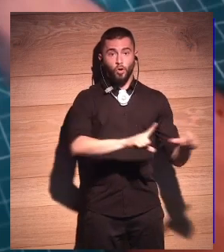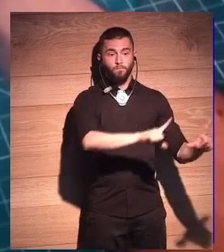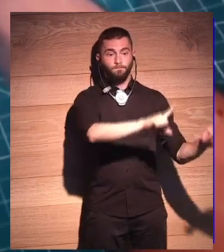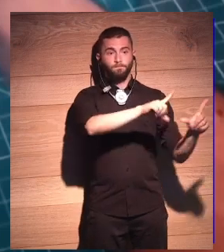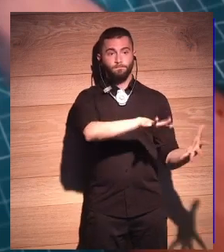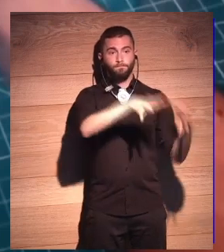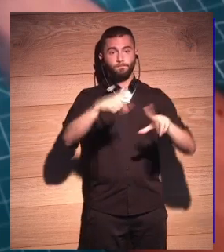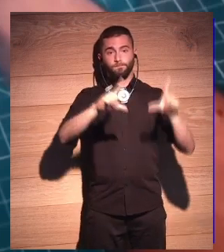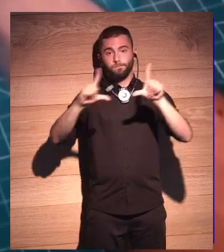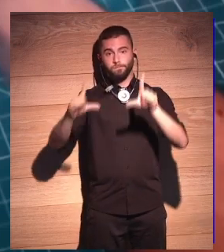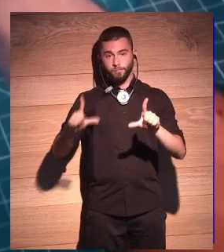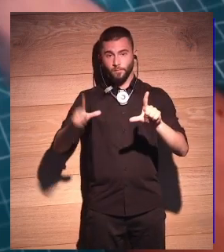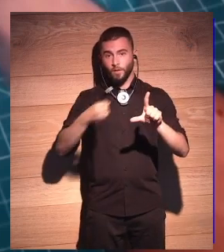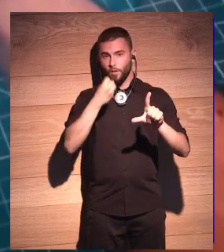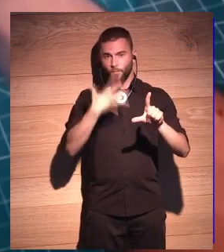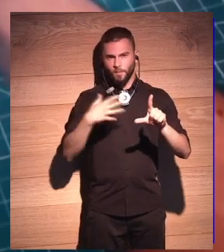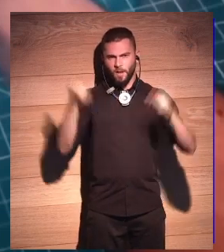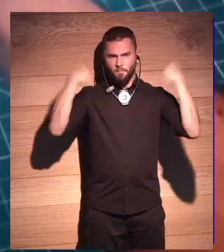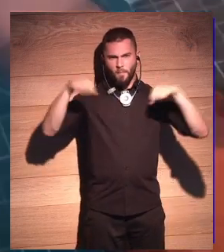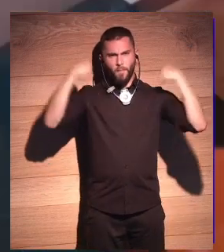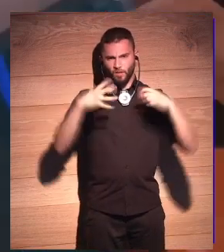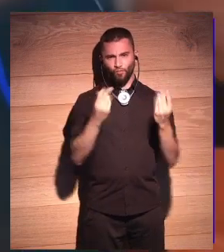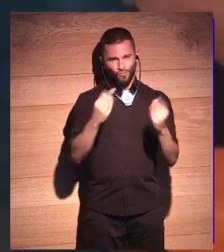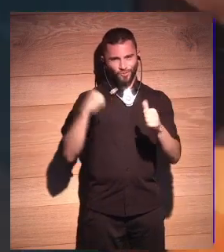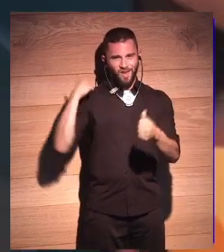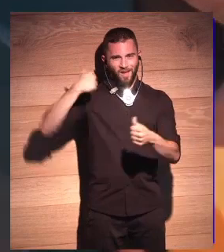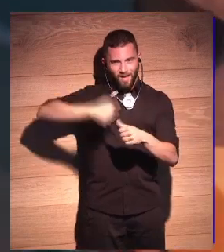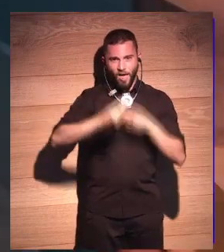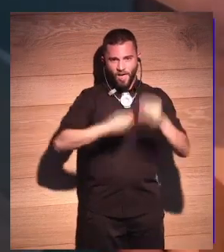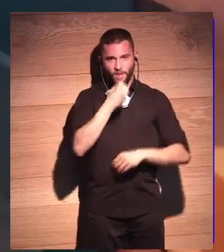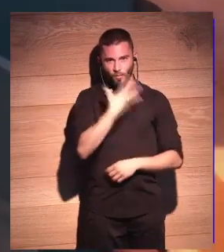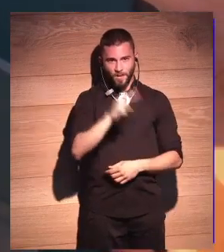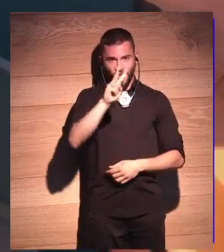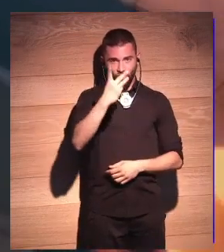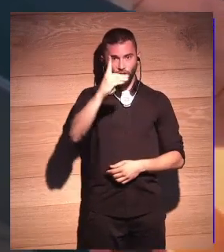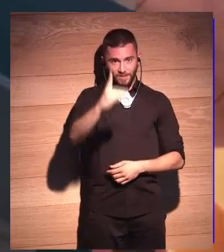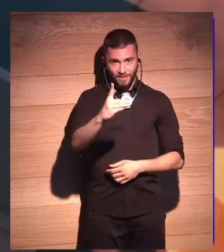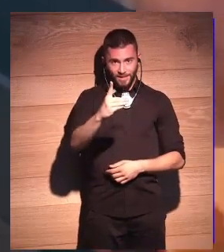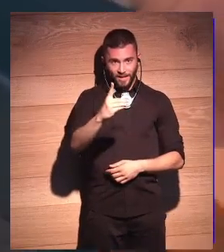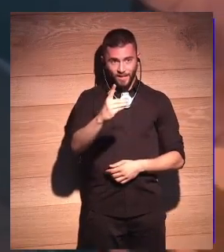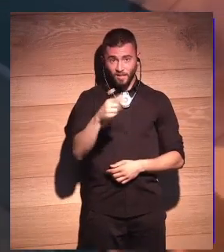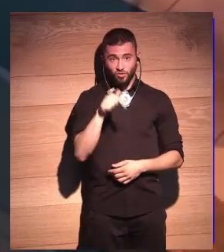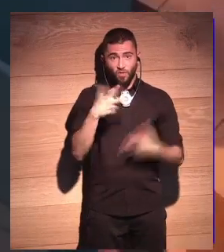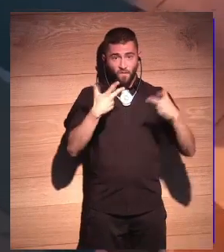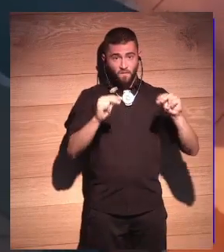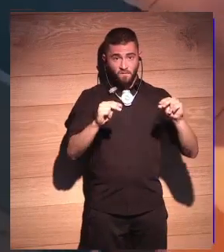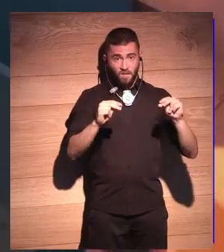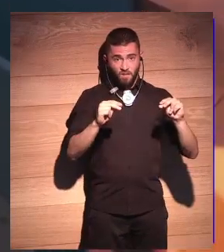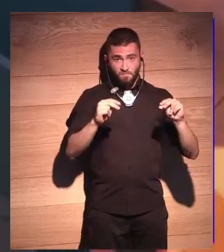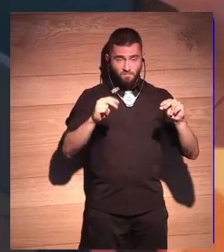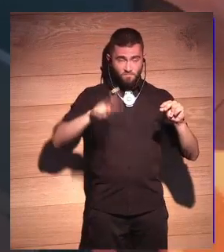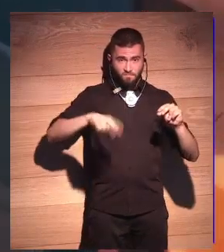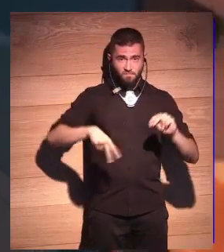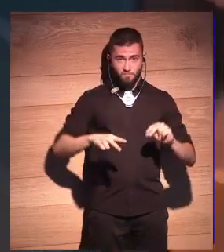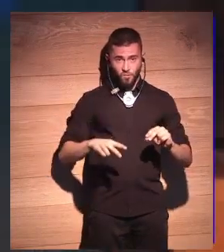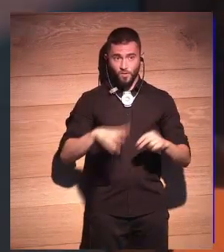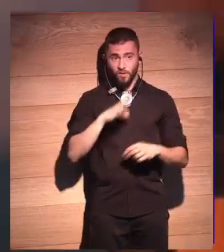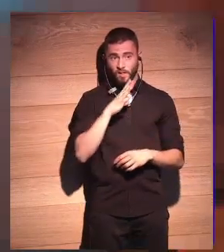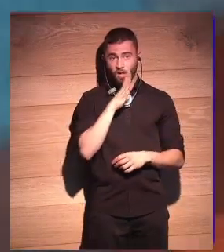a lot of practice at it. And all of that's not going to go away. Just because you have spatial